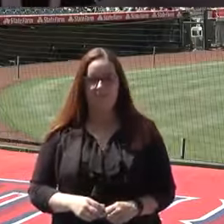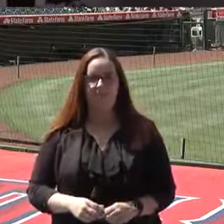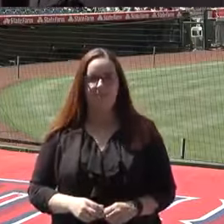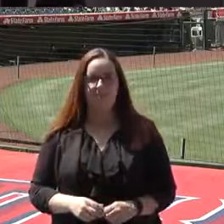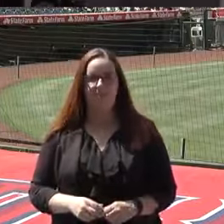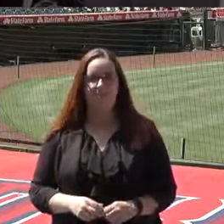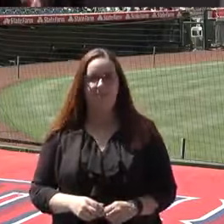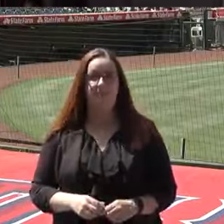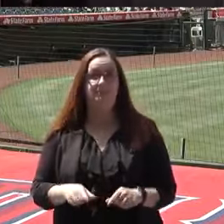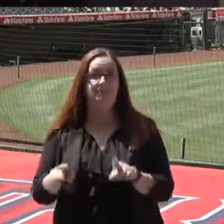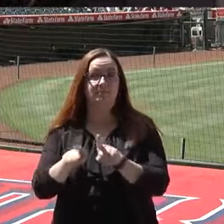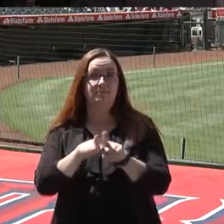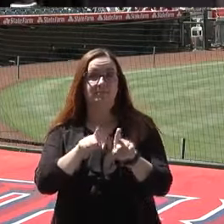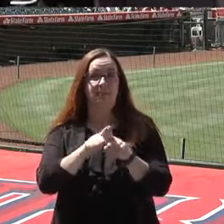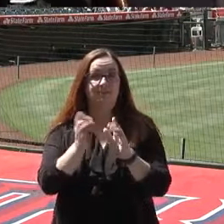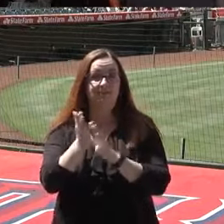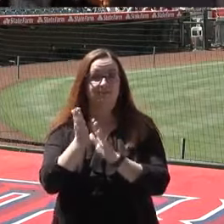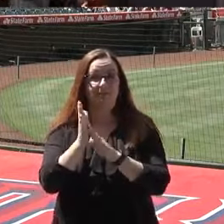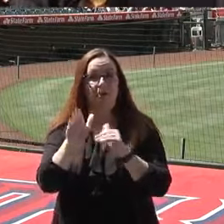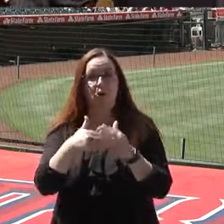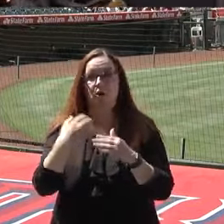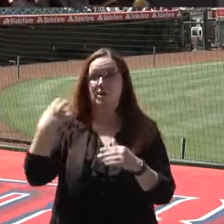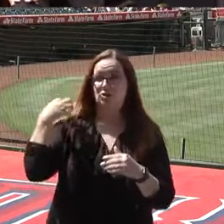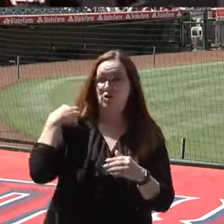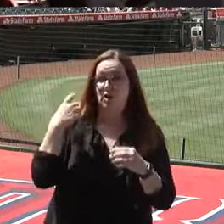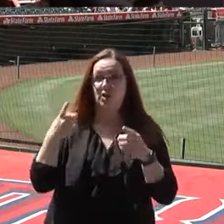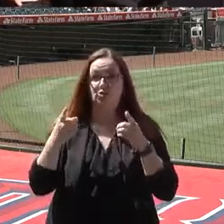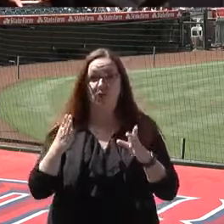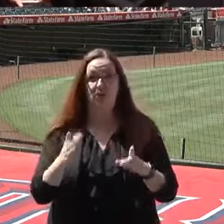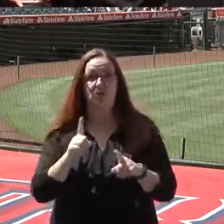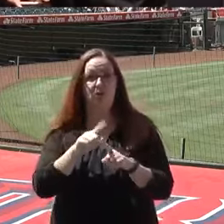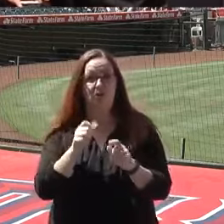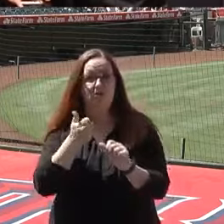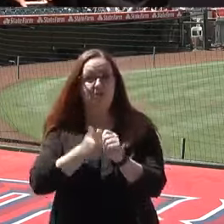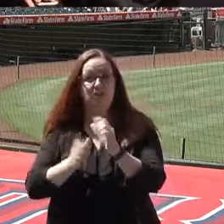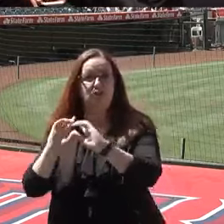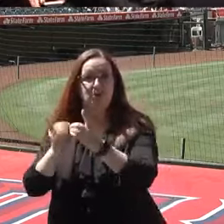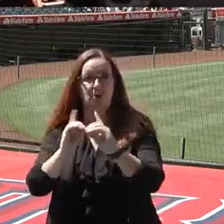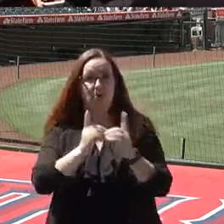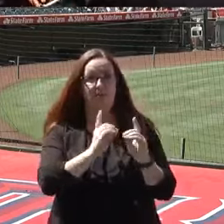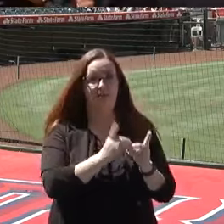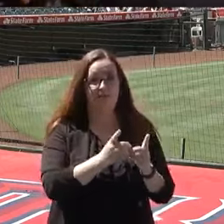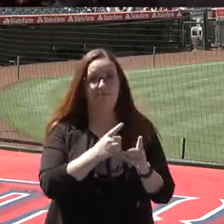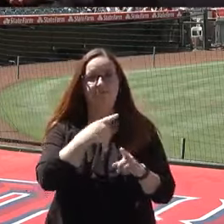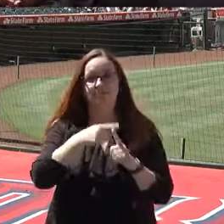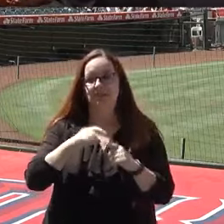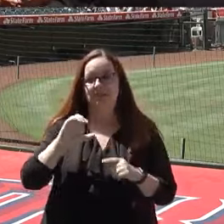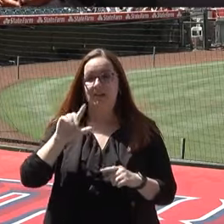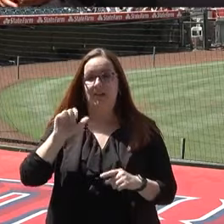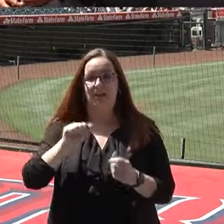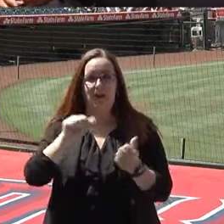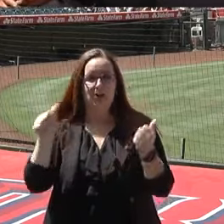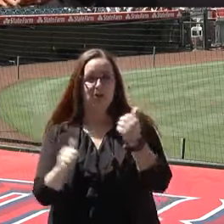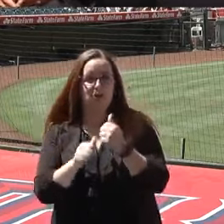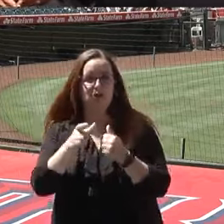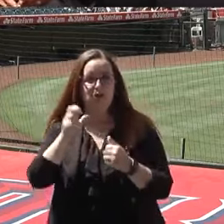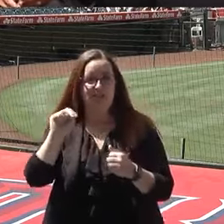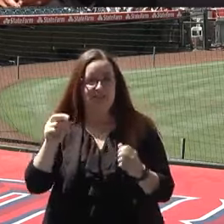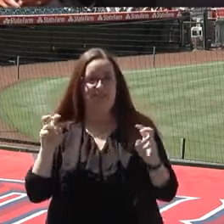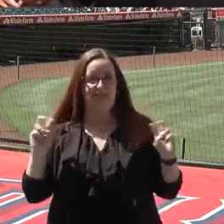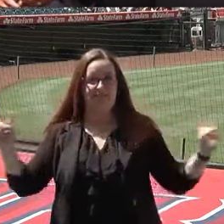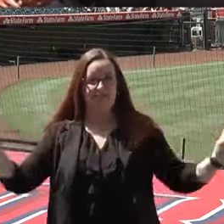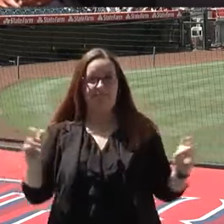I want to acknowledge the chairs and directors from the college's departments and our CLA associate deans also here on the platform